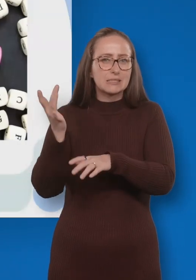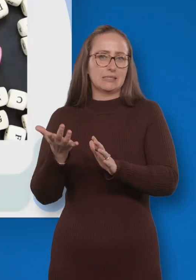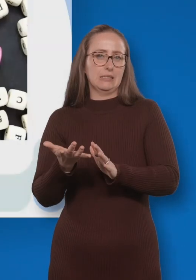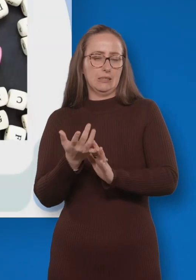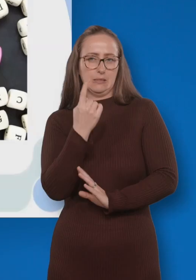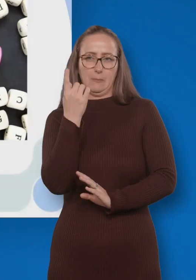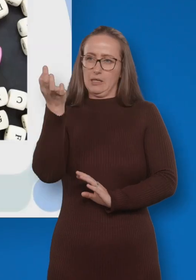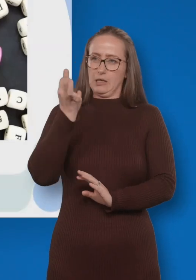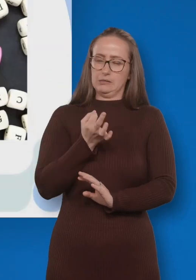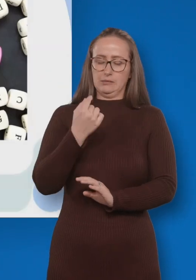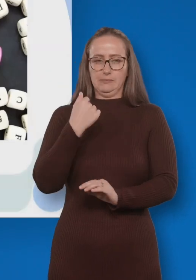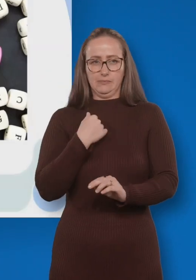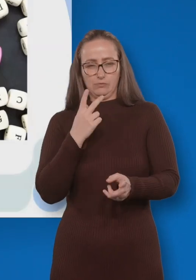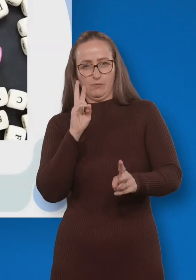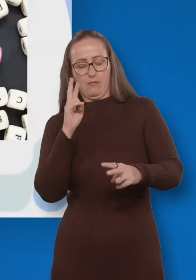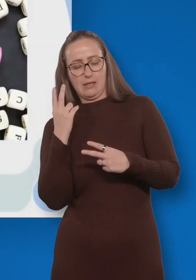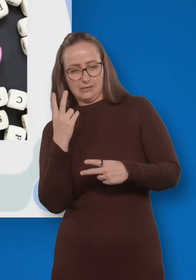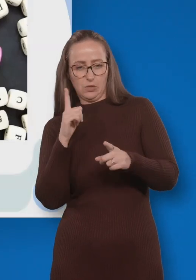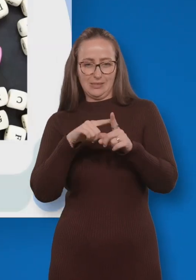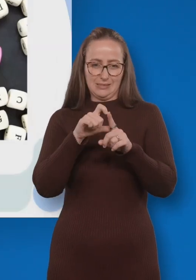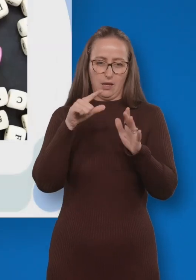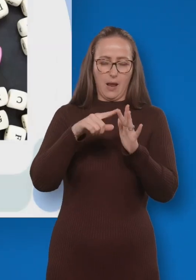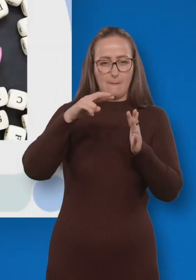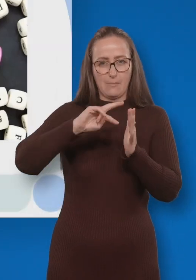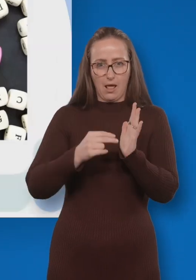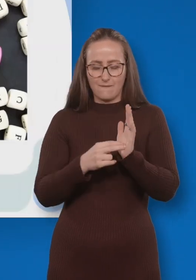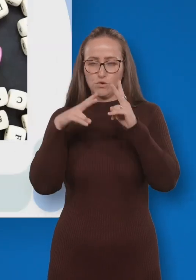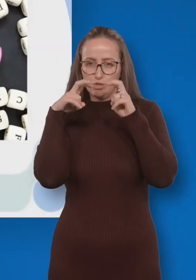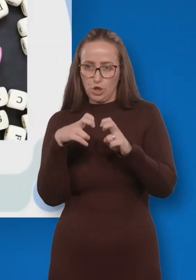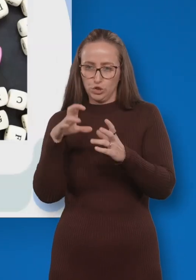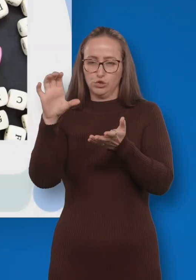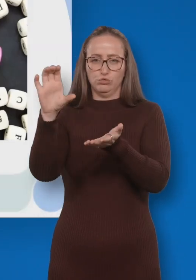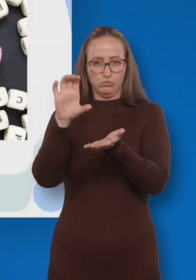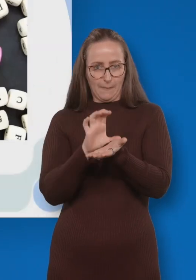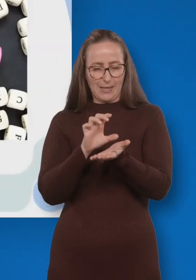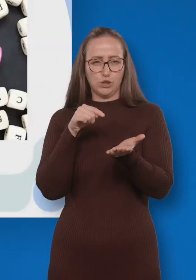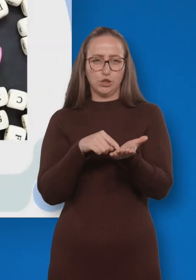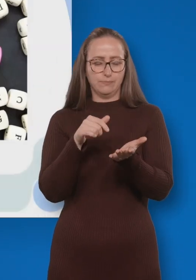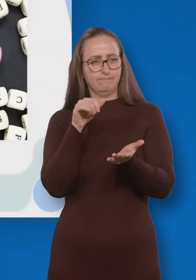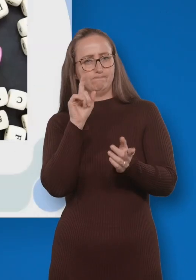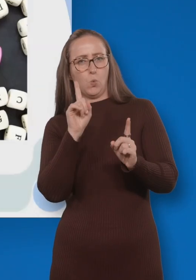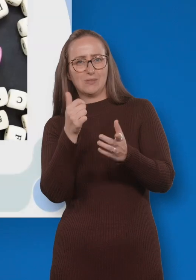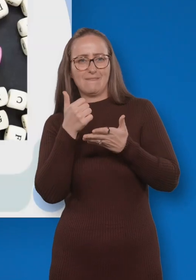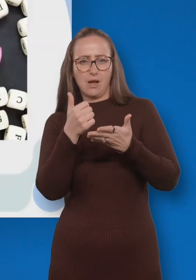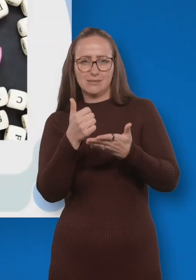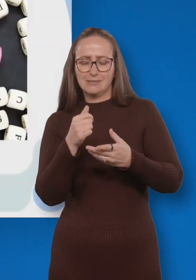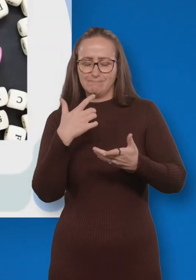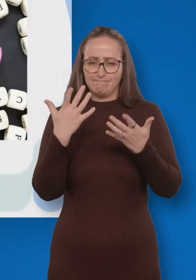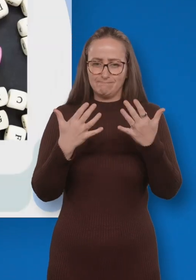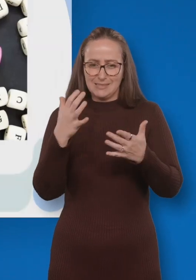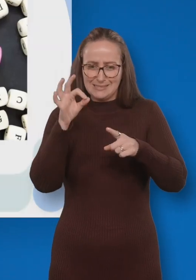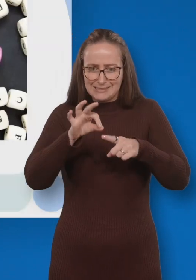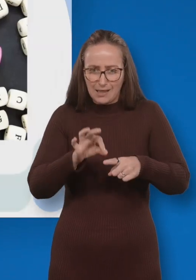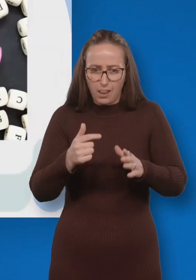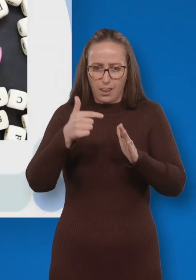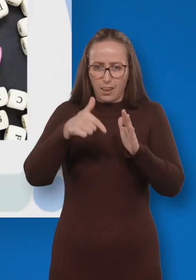somebody's asking, I'm reflecting on writing EDI plans within research grant applications and wondering if you have any advice on what level of detail would you advise